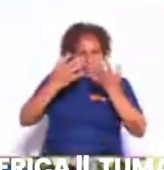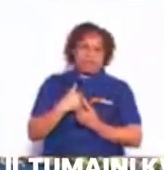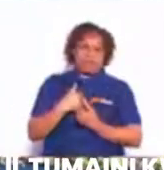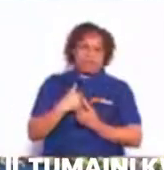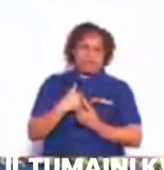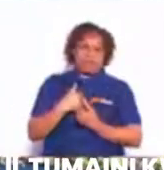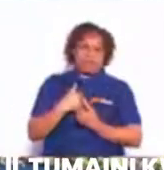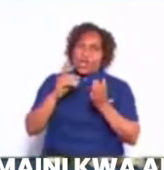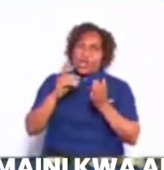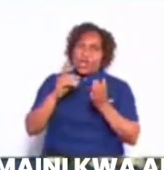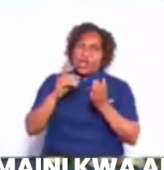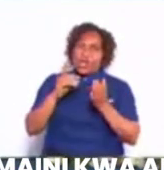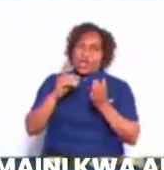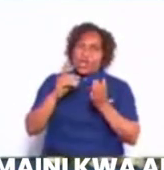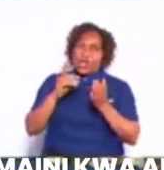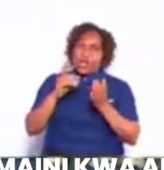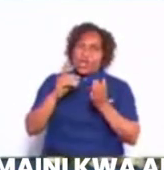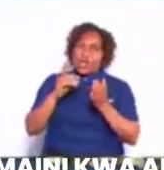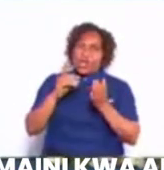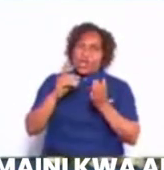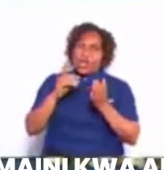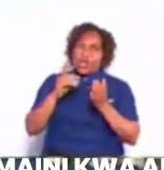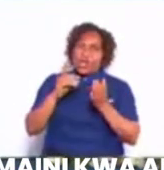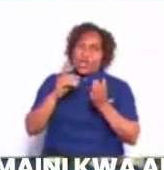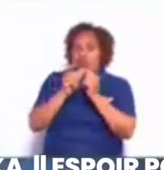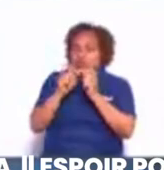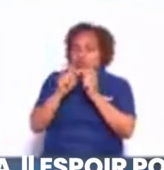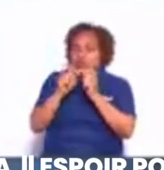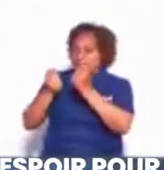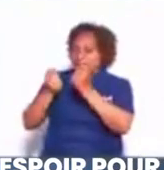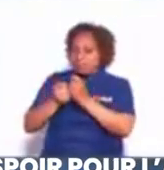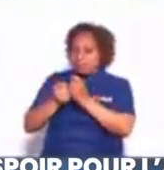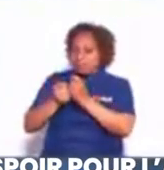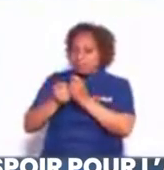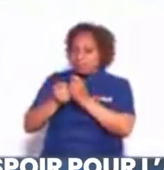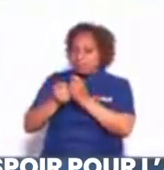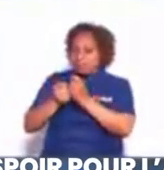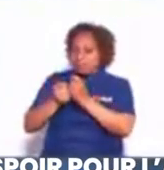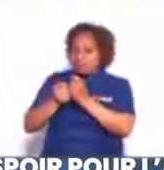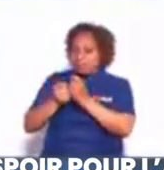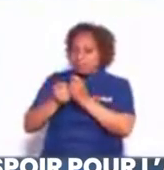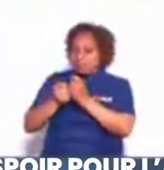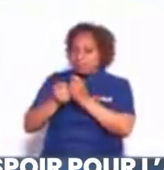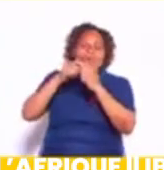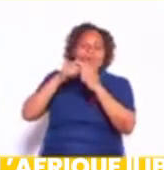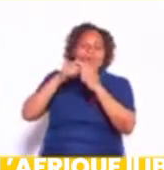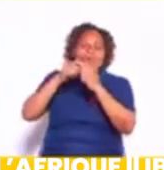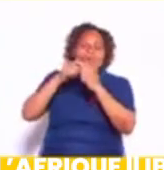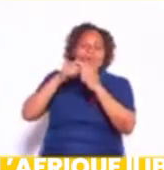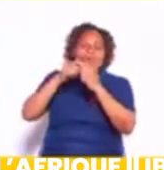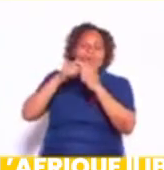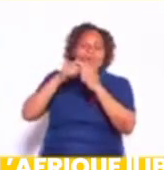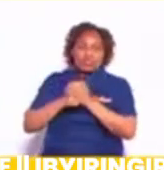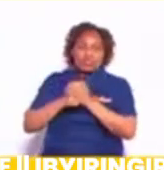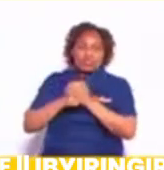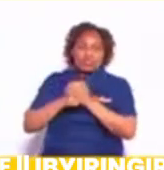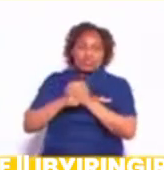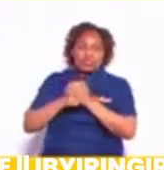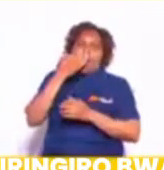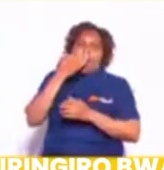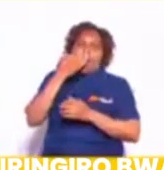Dr. John Gottman, with his team, they conducted research. The aim of their research was to answer the following